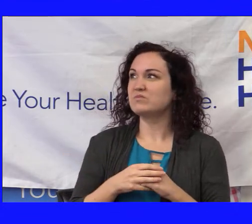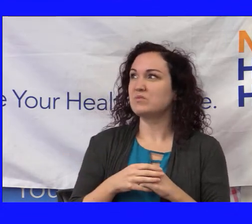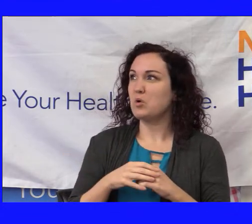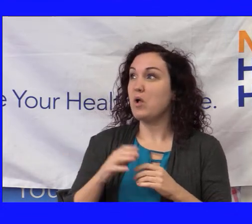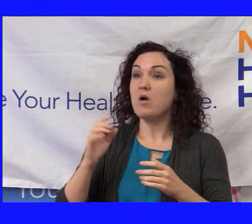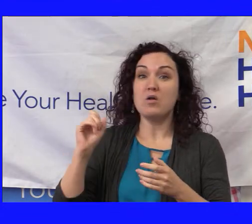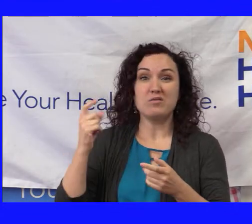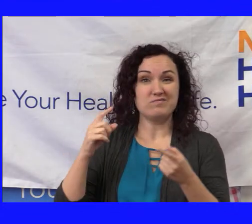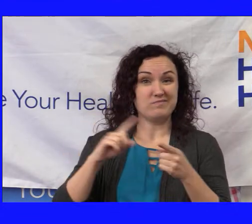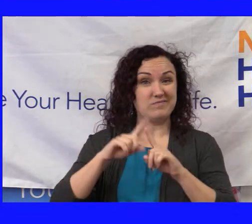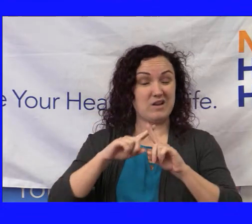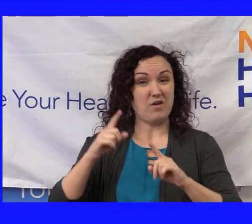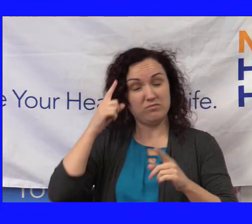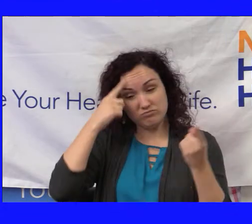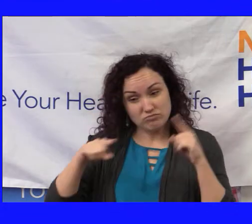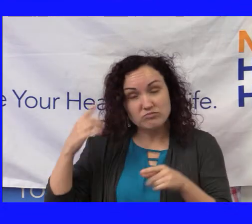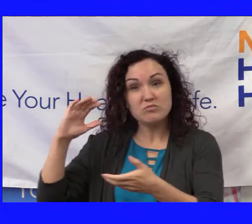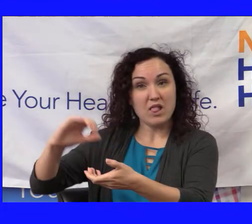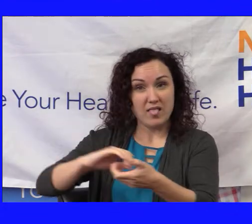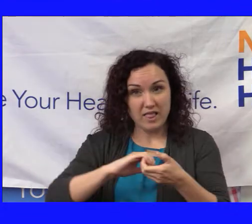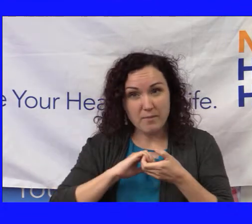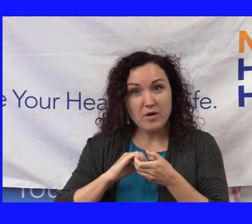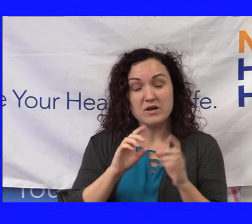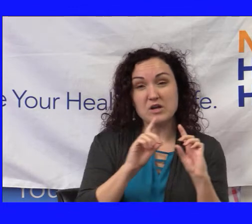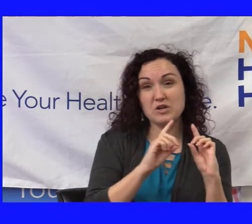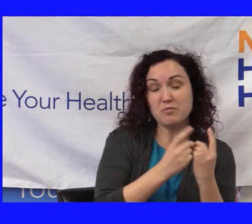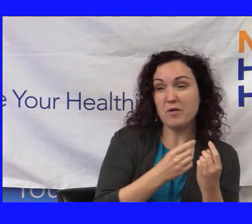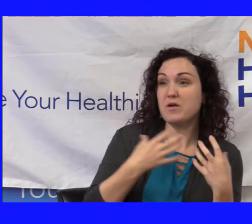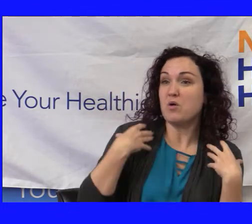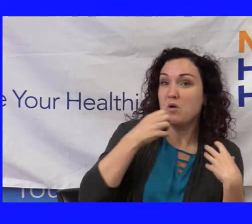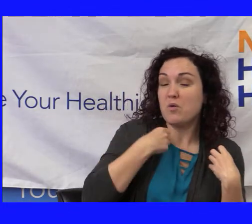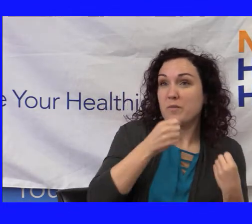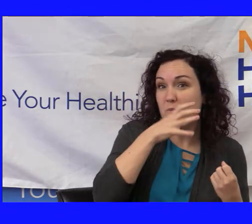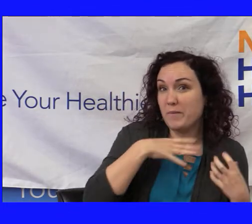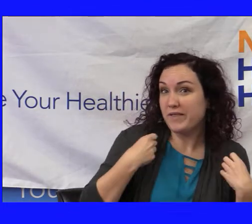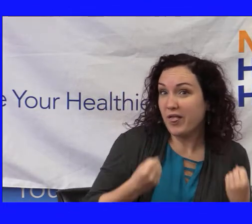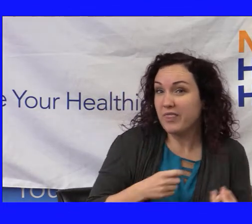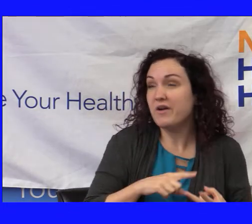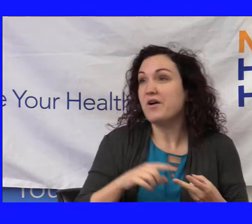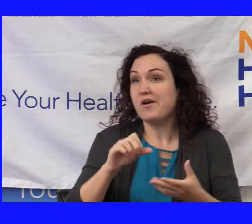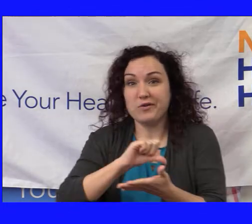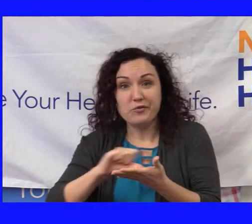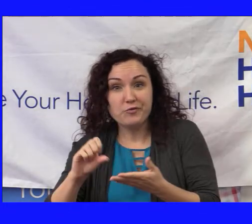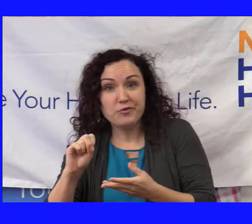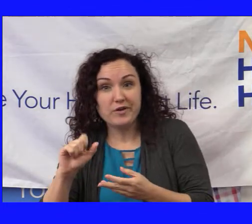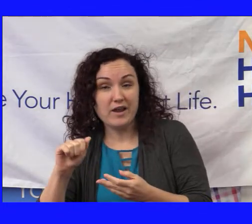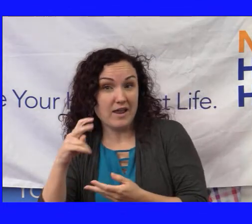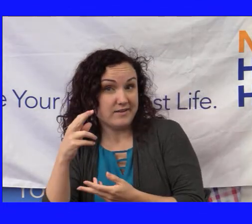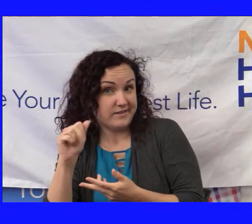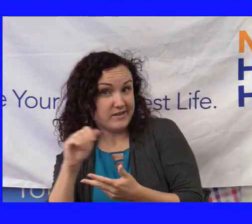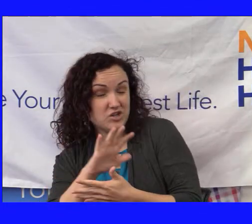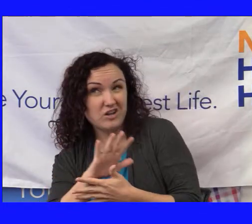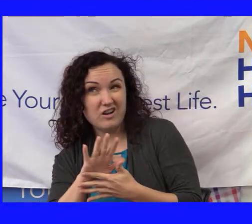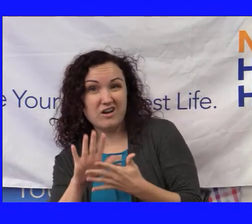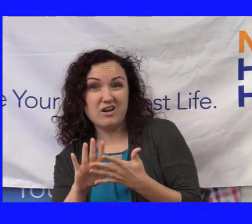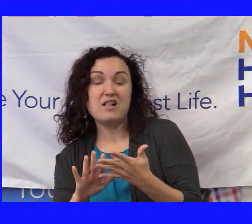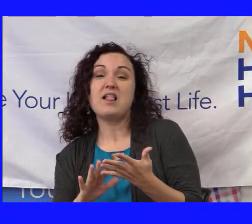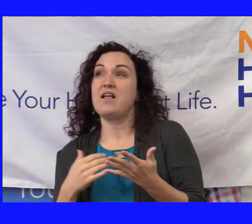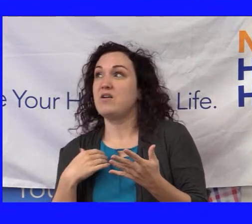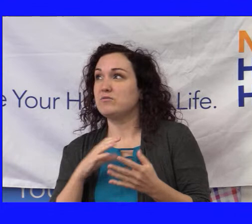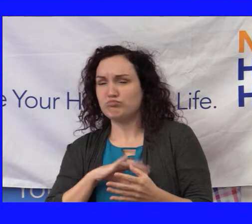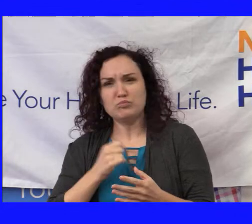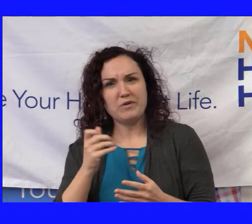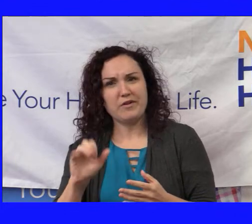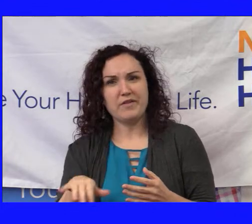with the Department of Pediatrics, Medicine, Women's Health, Surgery, and Anesthesia. In anesthesia in particular, here at Jacobi, we have a